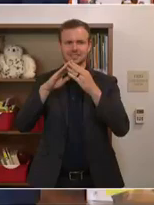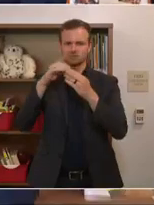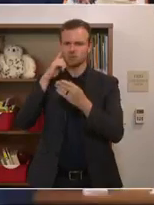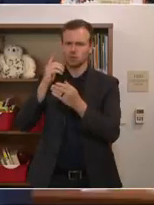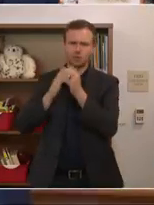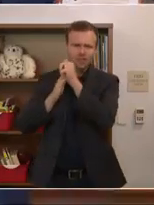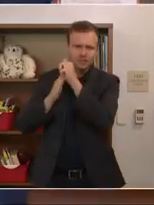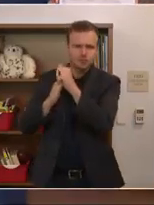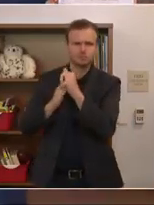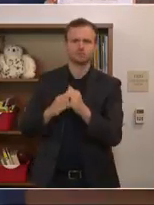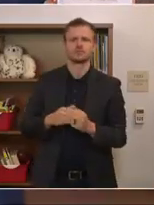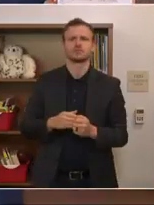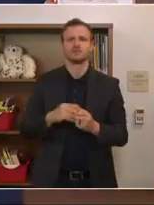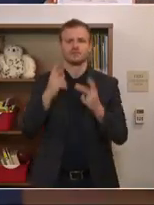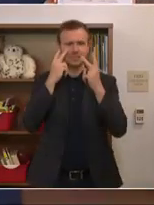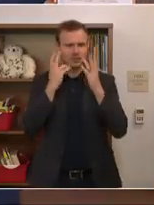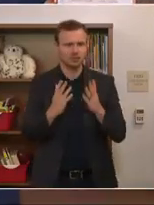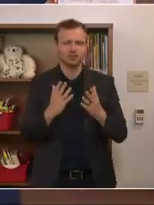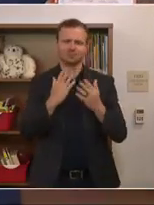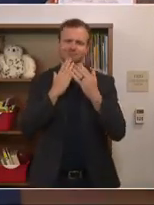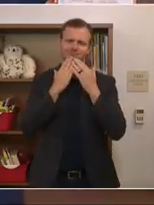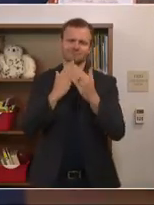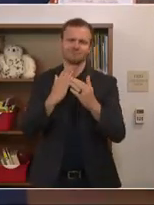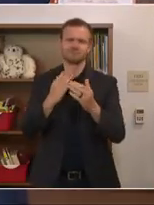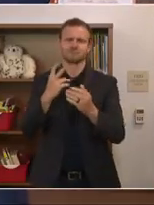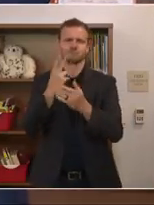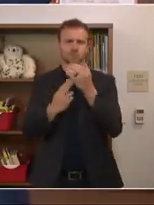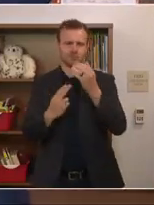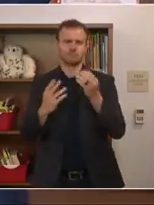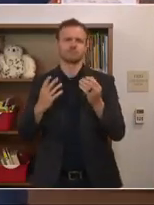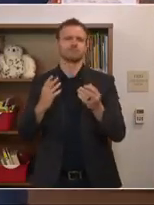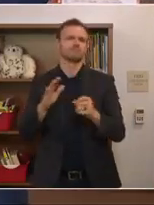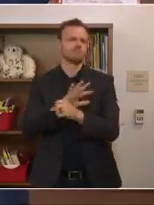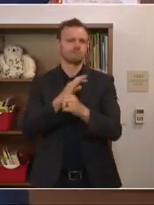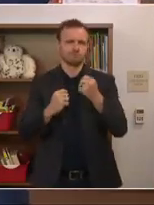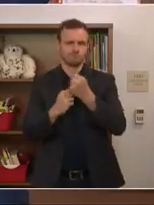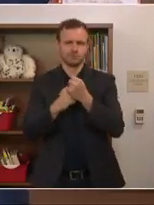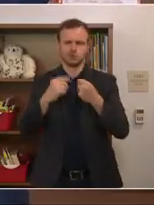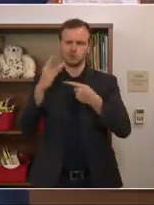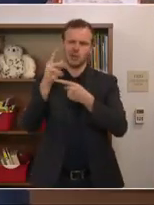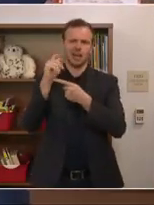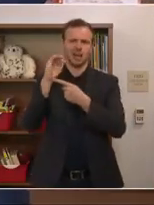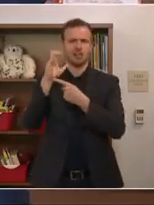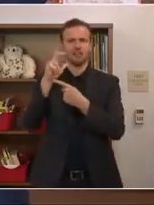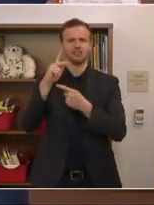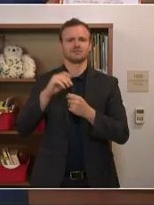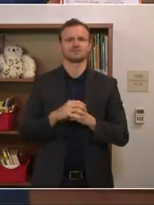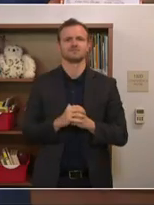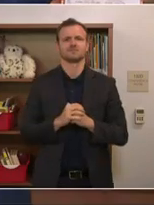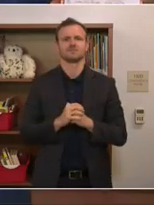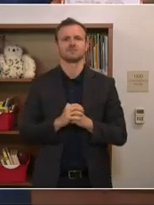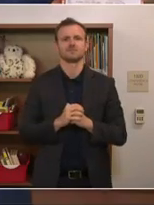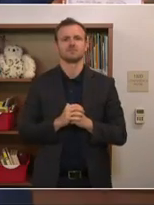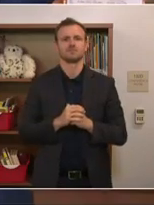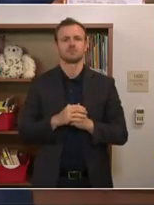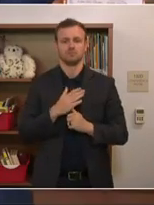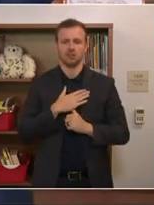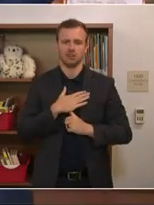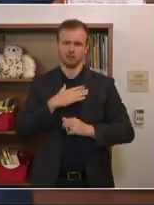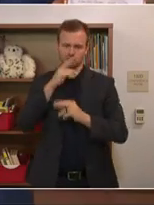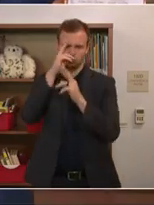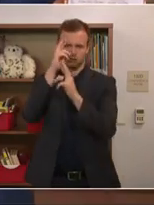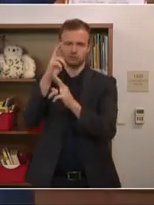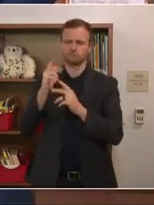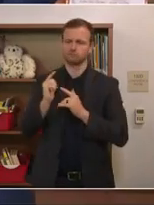special guests for supporting Whitlock and making today possible. It is now my honor to bring up a special